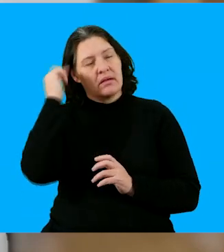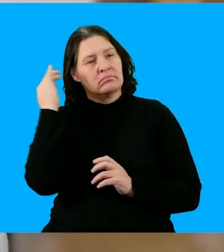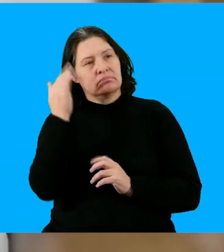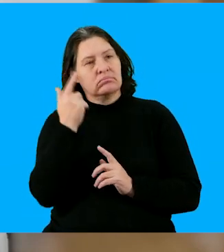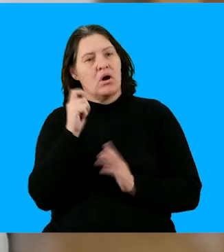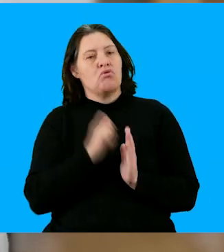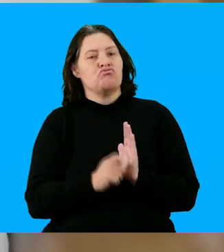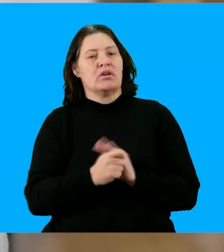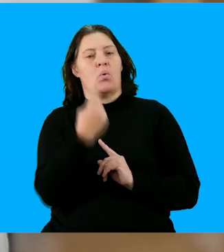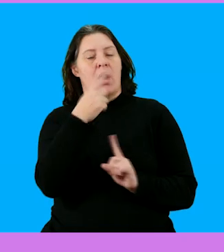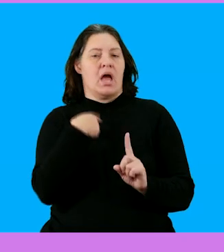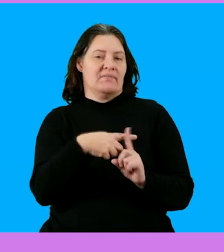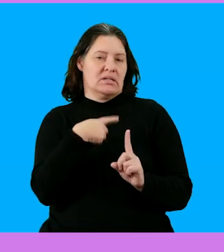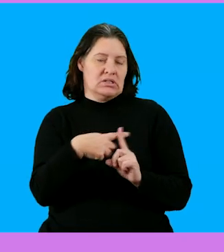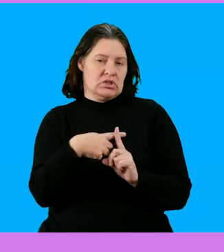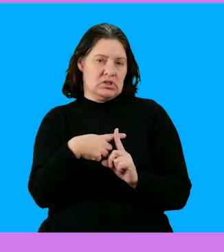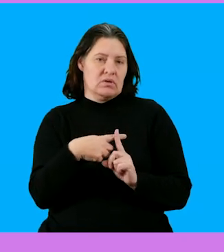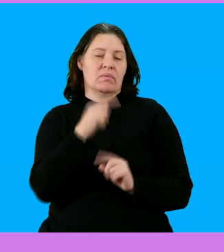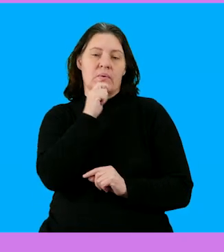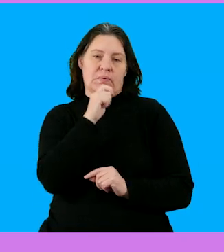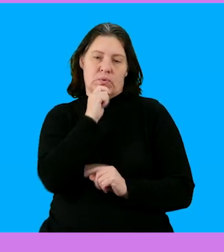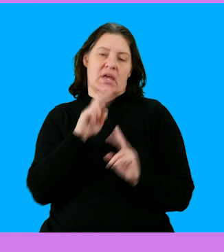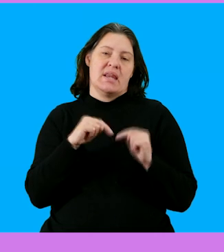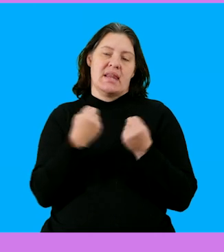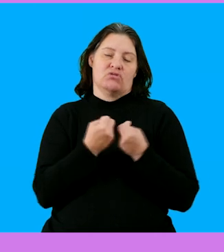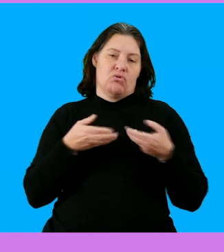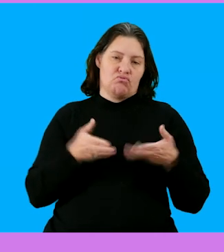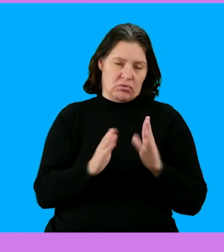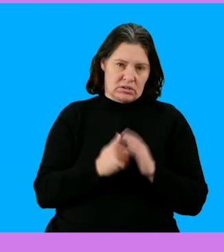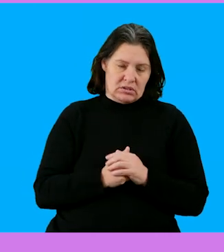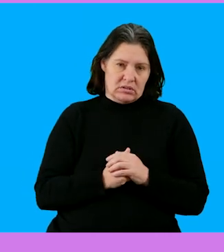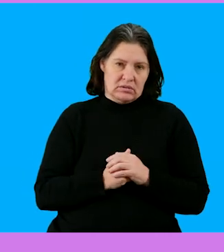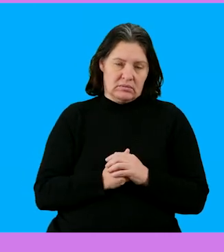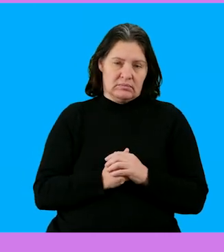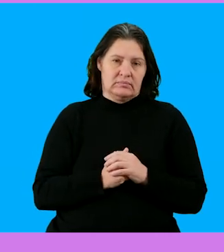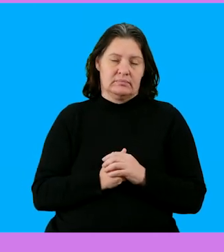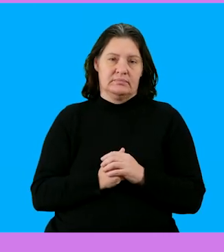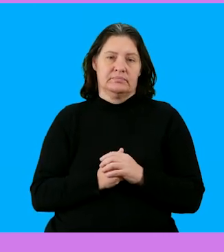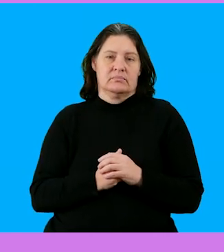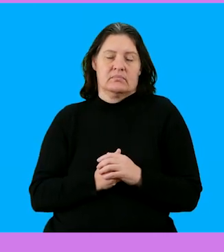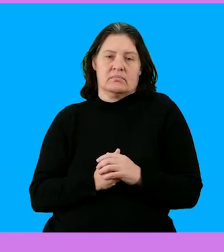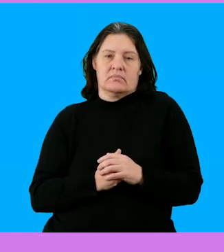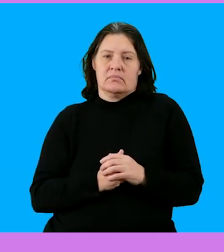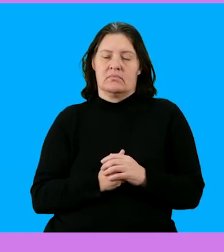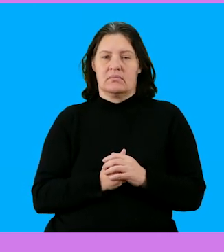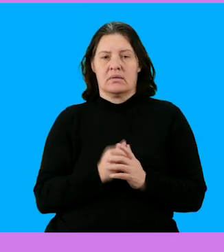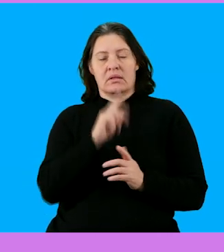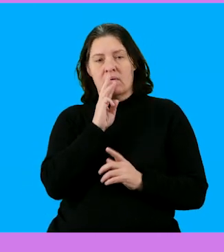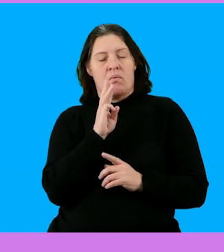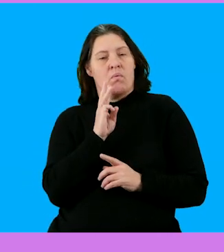says write one advantage of using national roads. And remember, guys, this will be